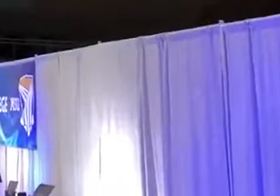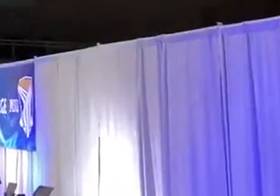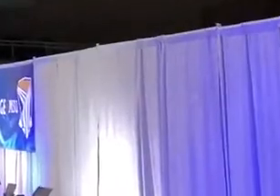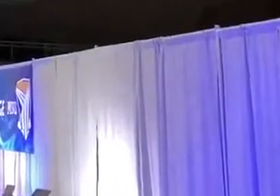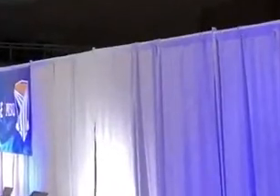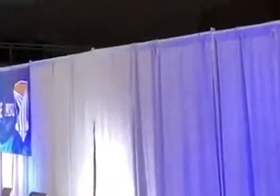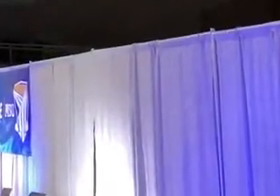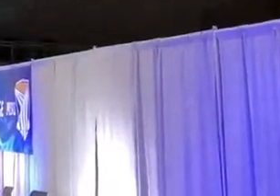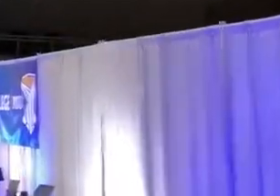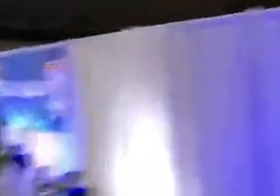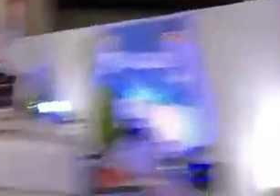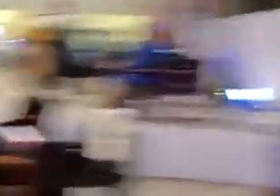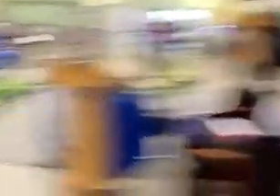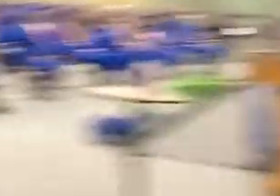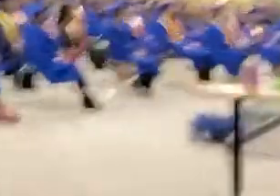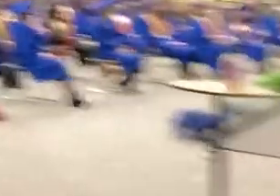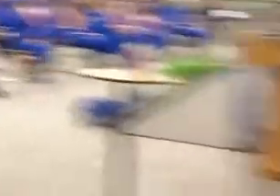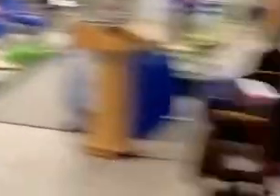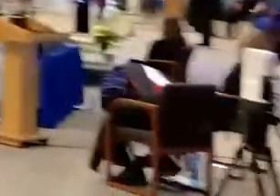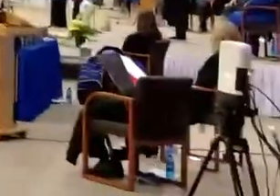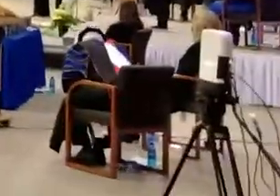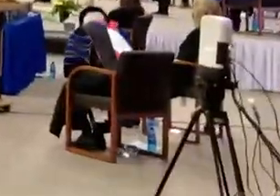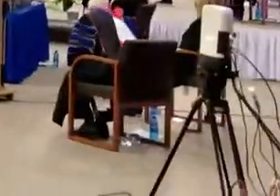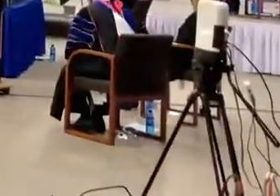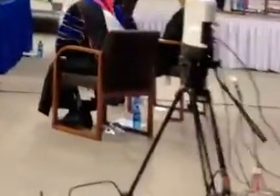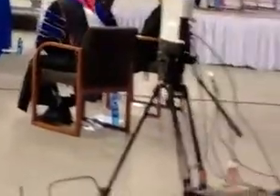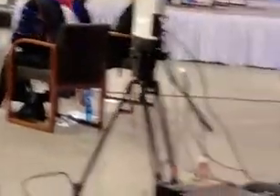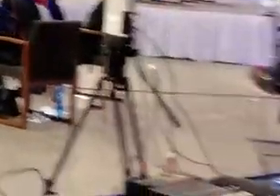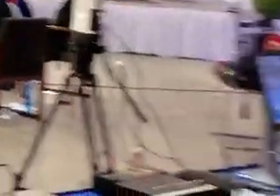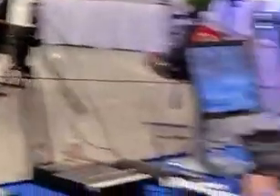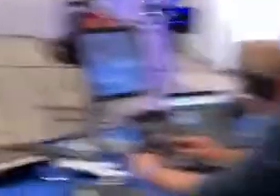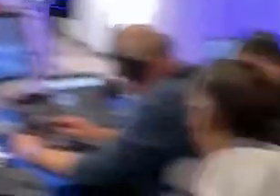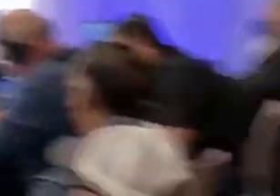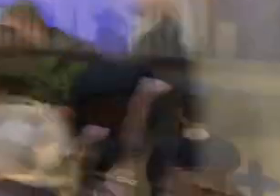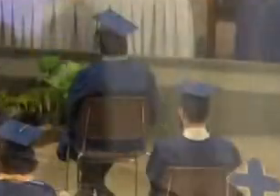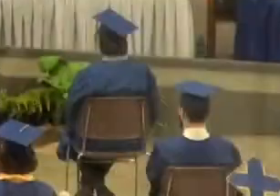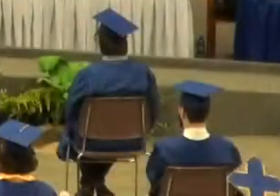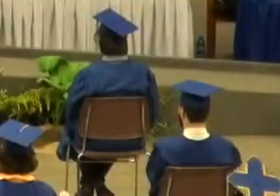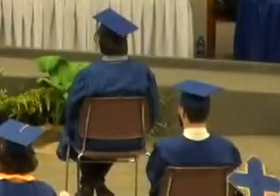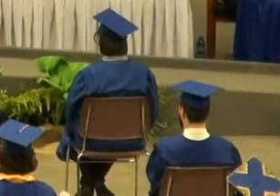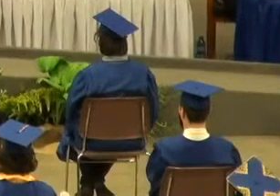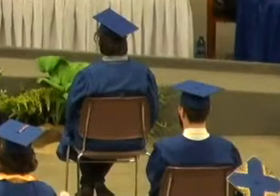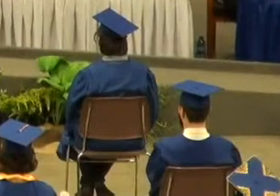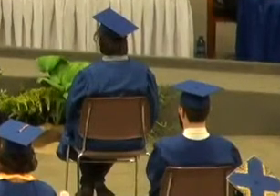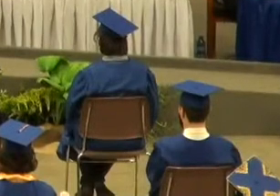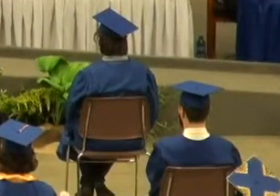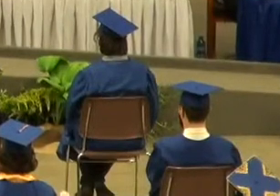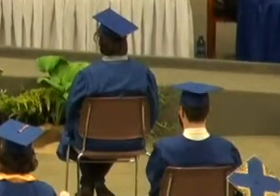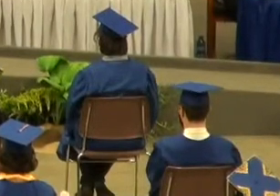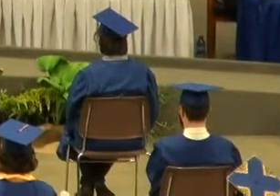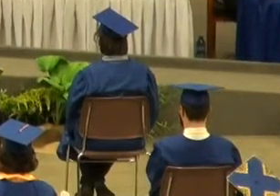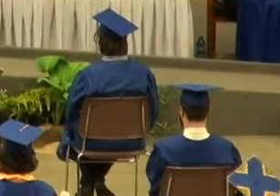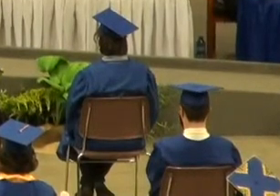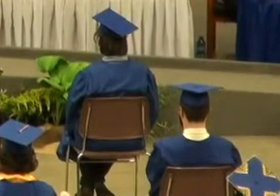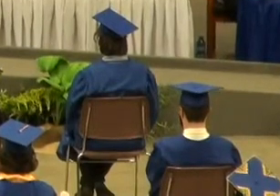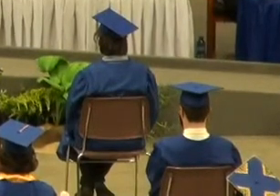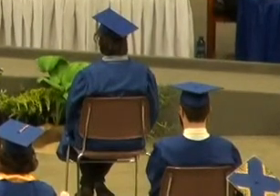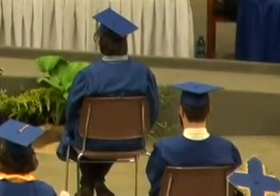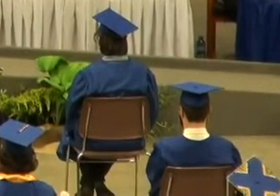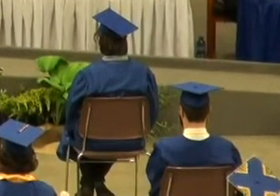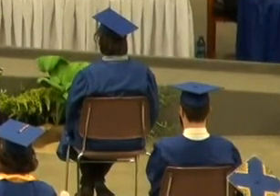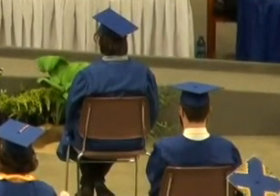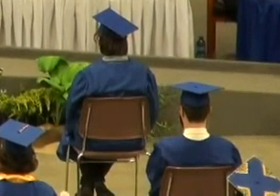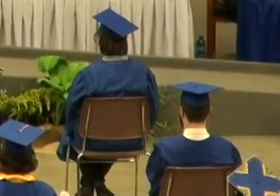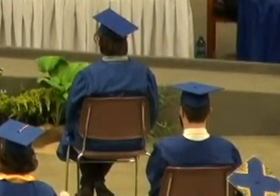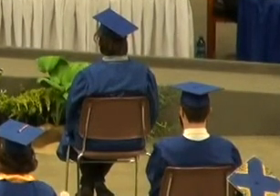at Great Falls College, MSU. And as I prepare for my next chapter, just like you